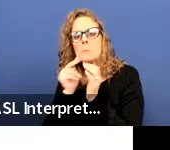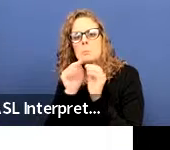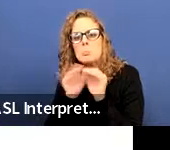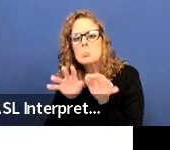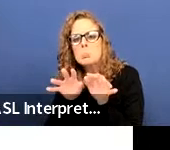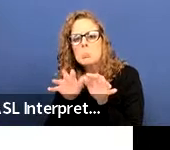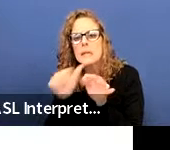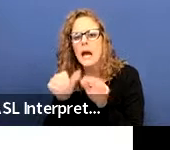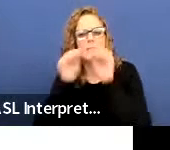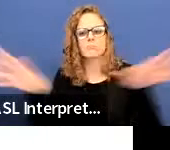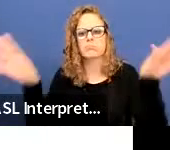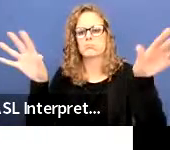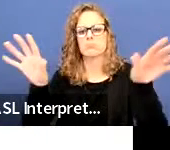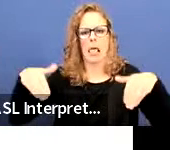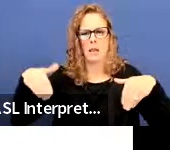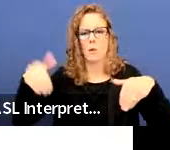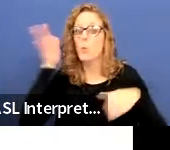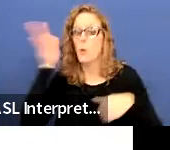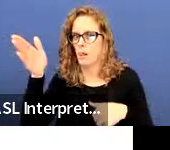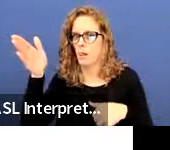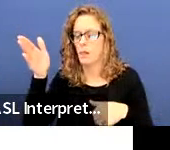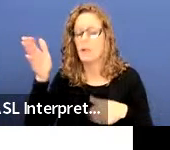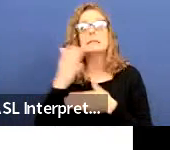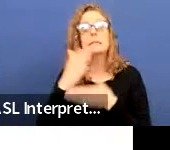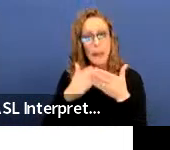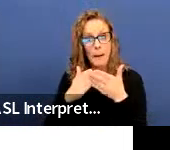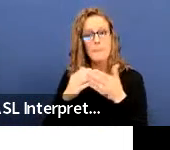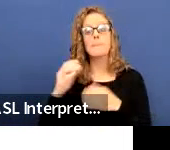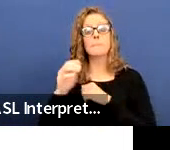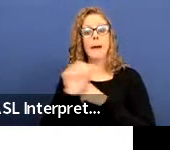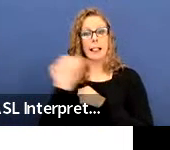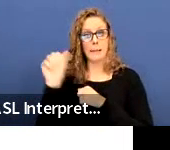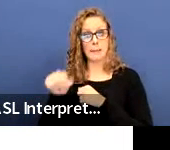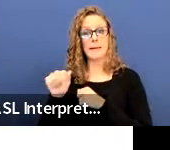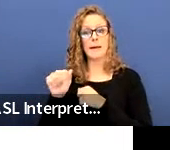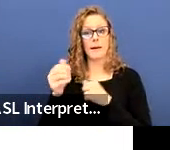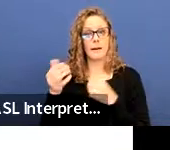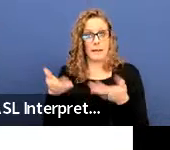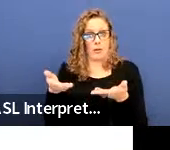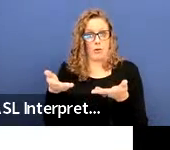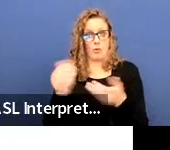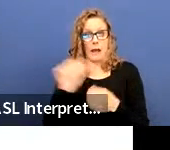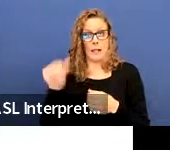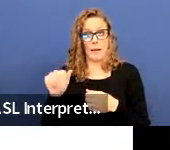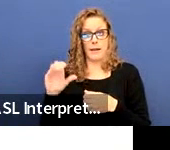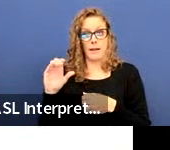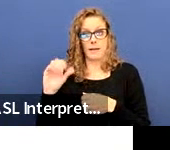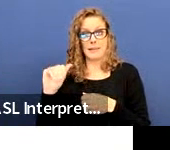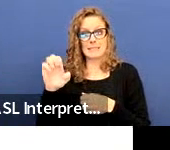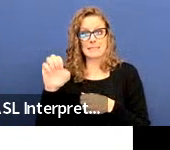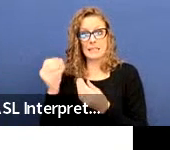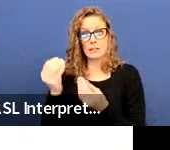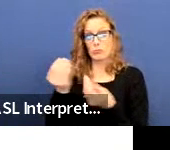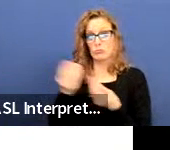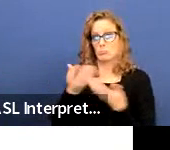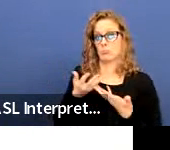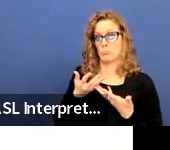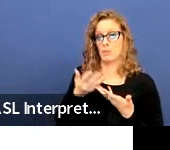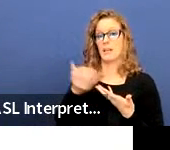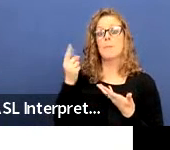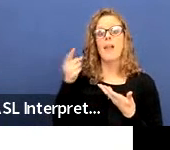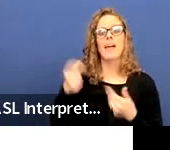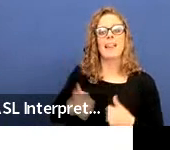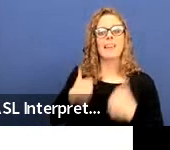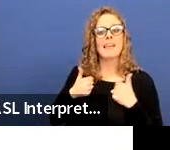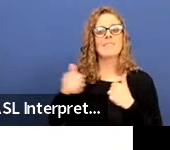even though we've had some reported cases here in Alameda County, they're actually, they were acquired out of state, and we have not yet